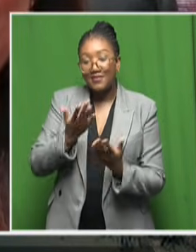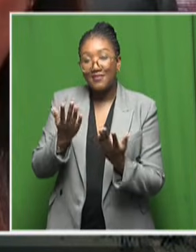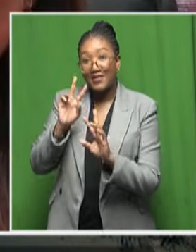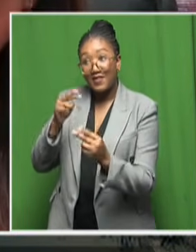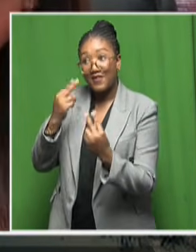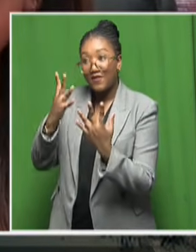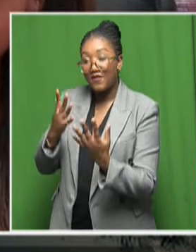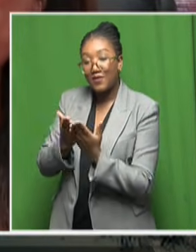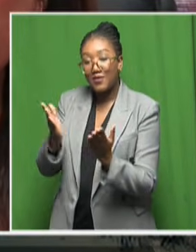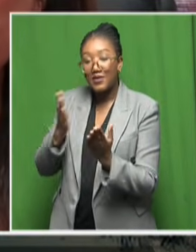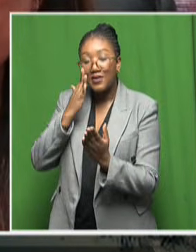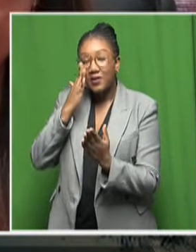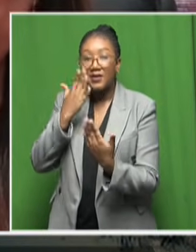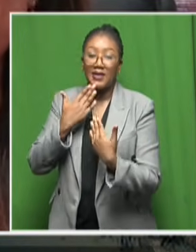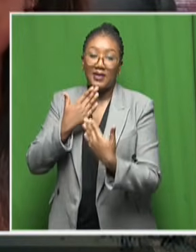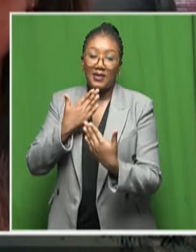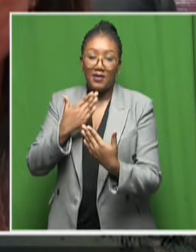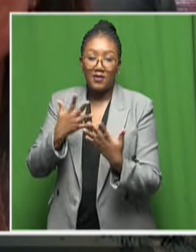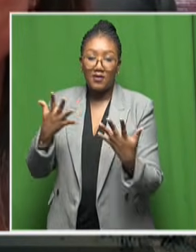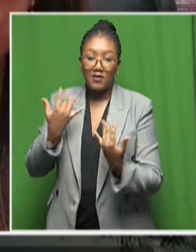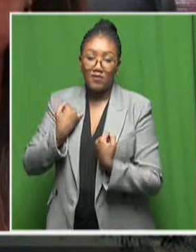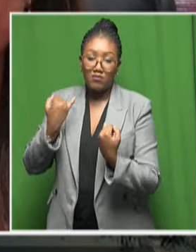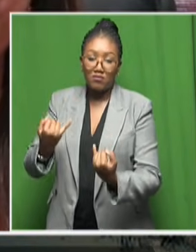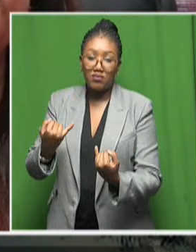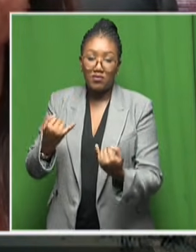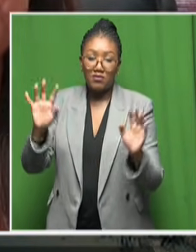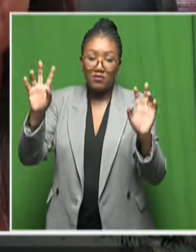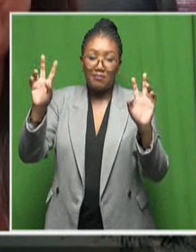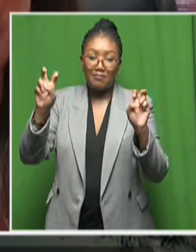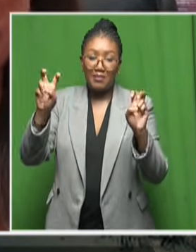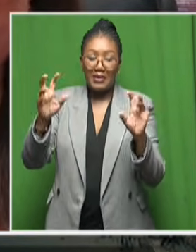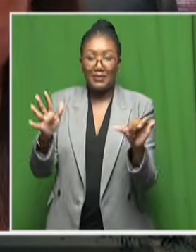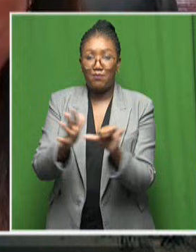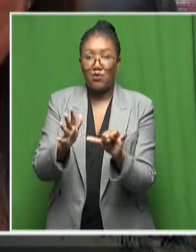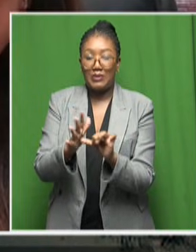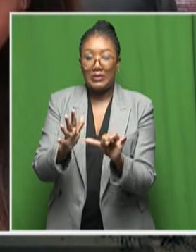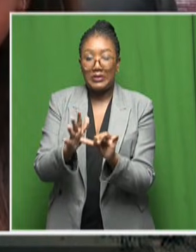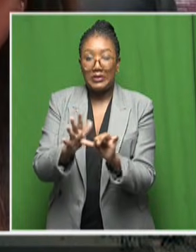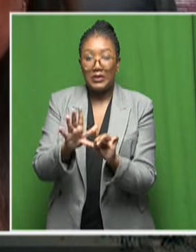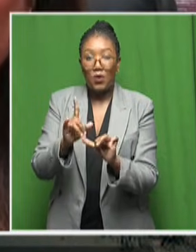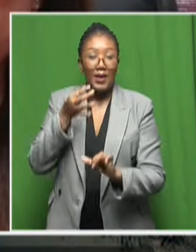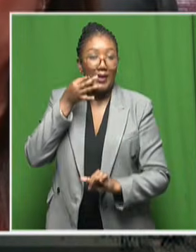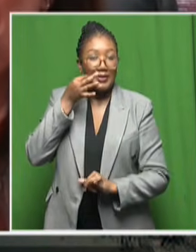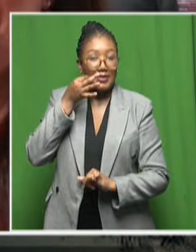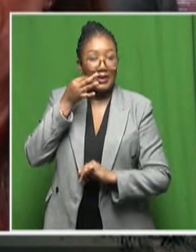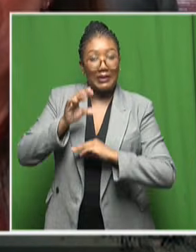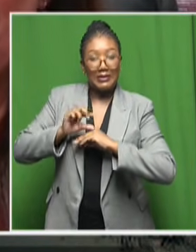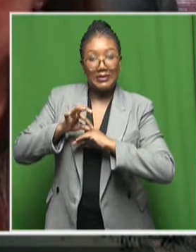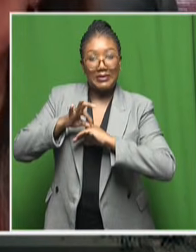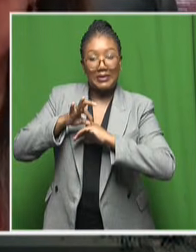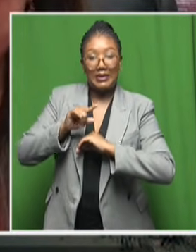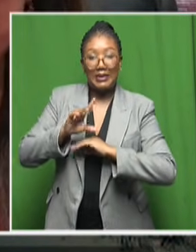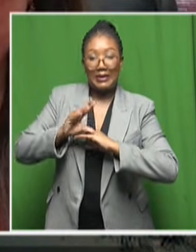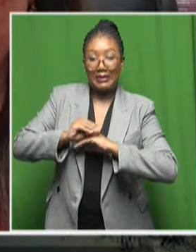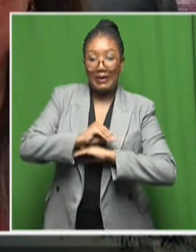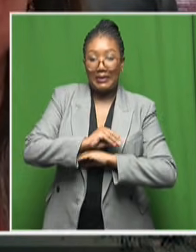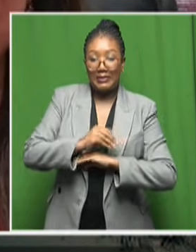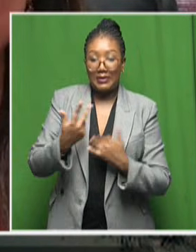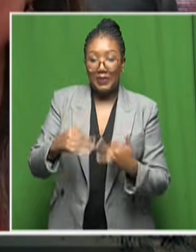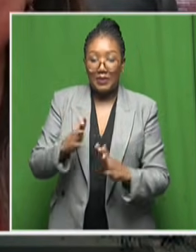to the viewers. And thank you so much for drawing attention to this very important cancer, which is often not spoken about. We